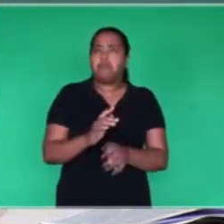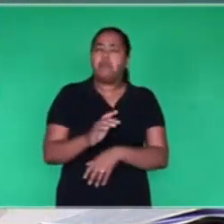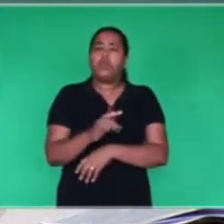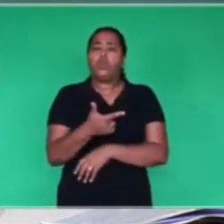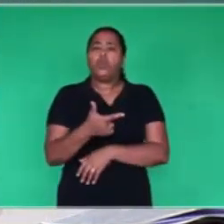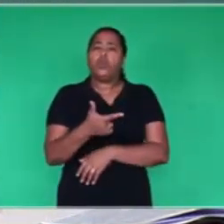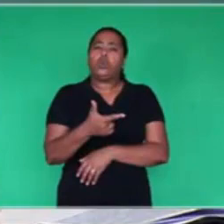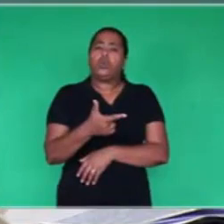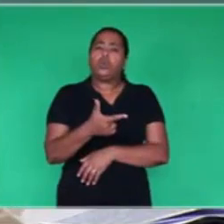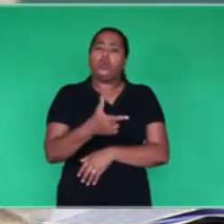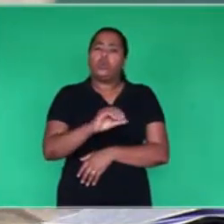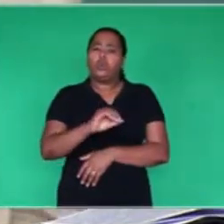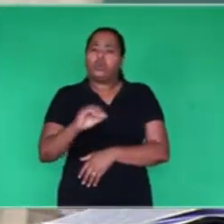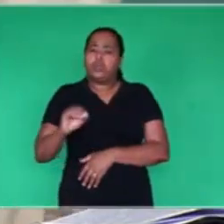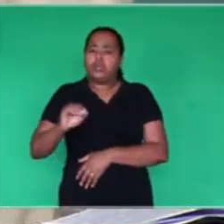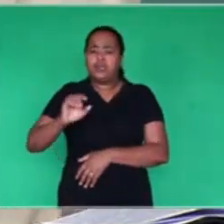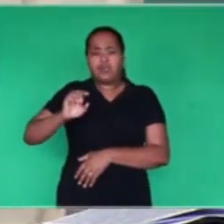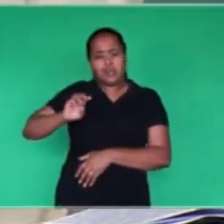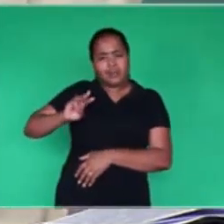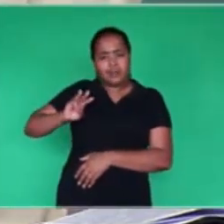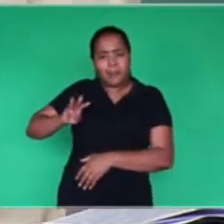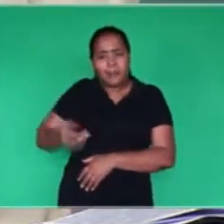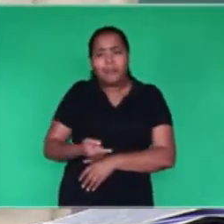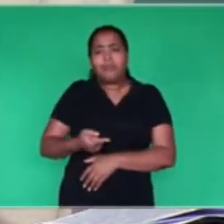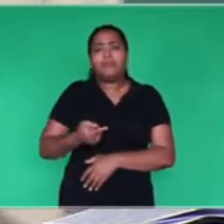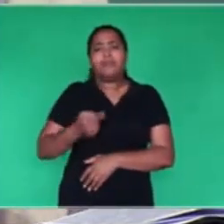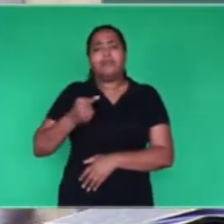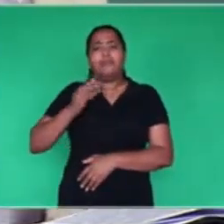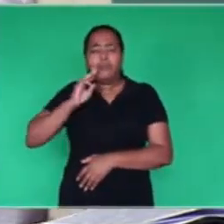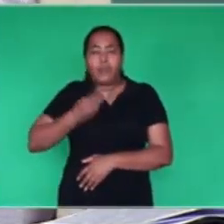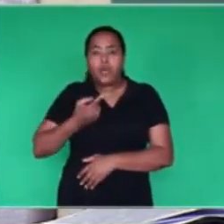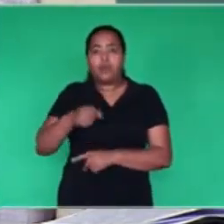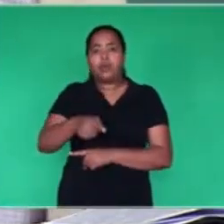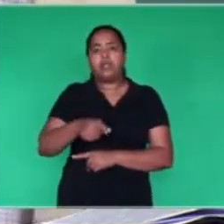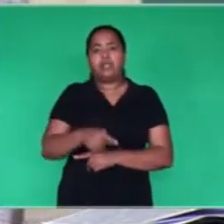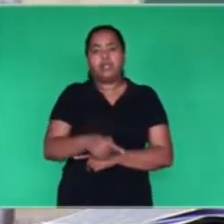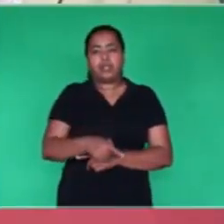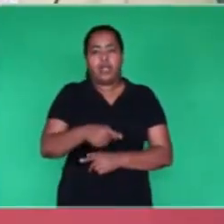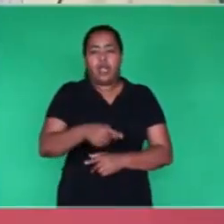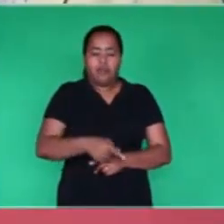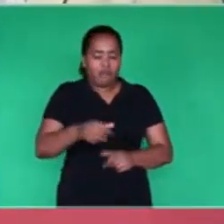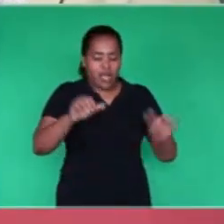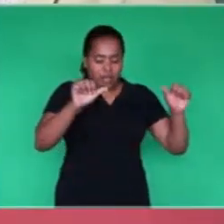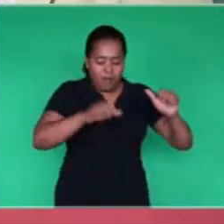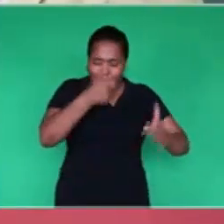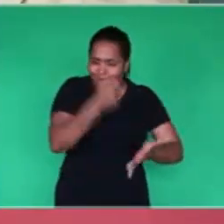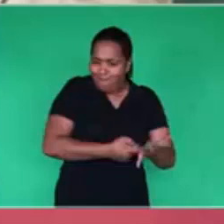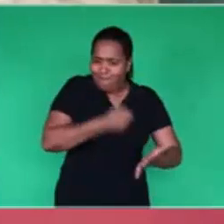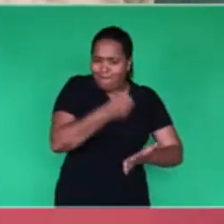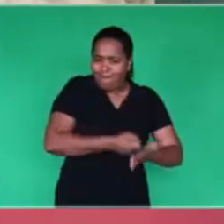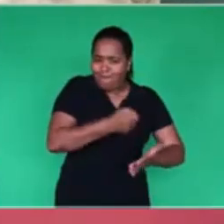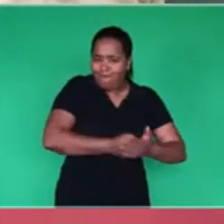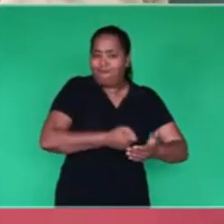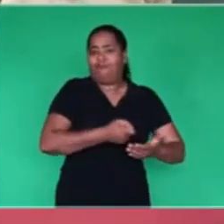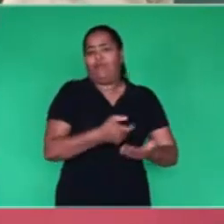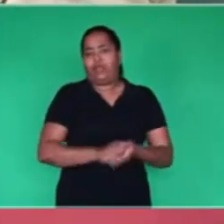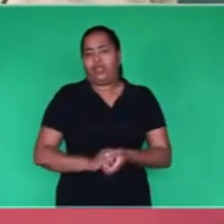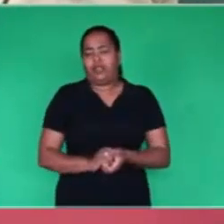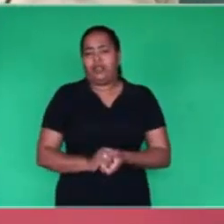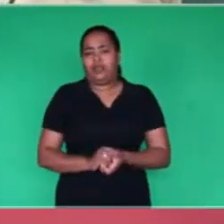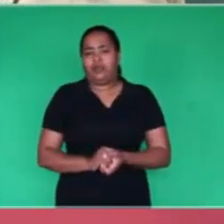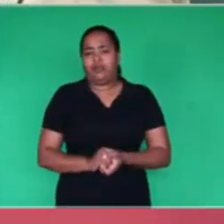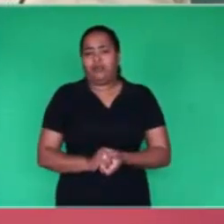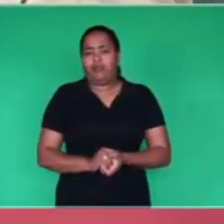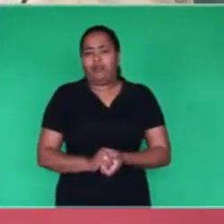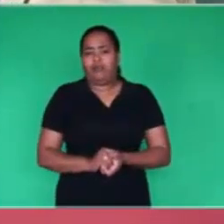As you see, in this plague, it is prophesied in the judgment of God over the flesh.